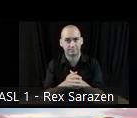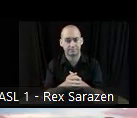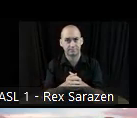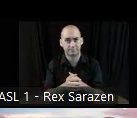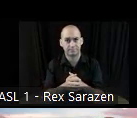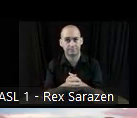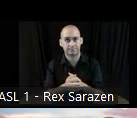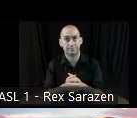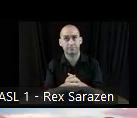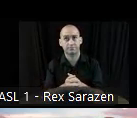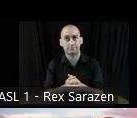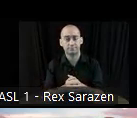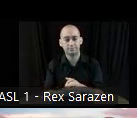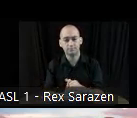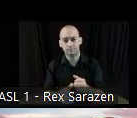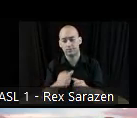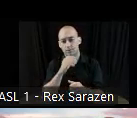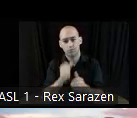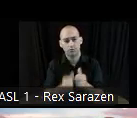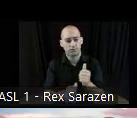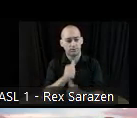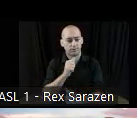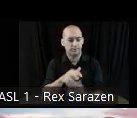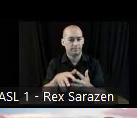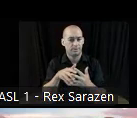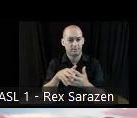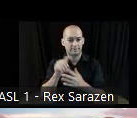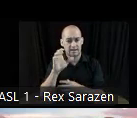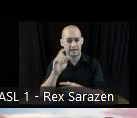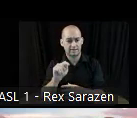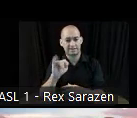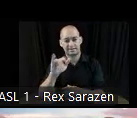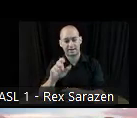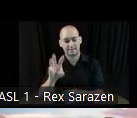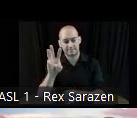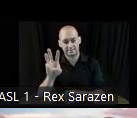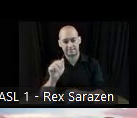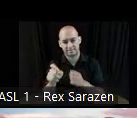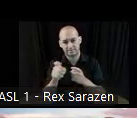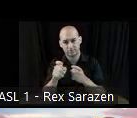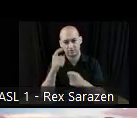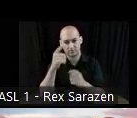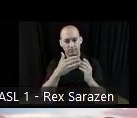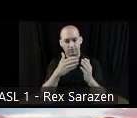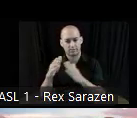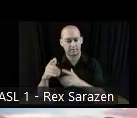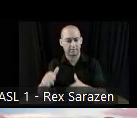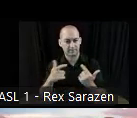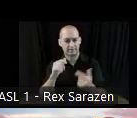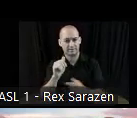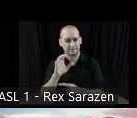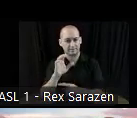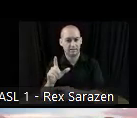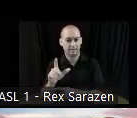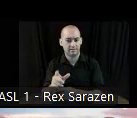So the Older Americans Act Title VI, the Administration for Community Living, ACL,